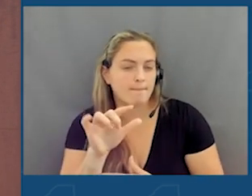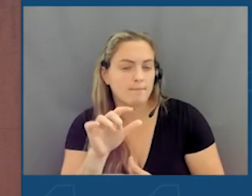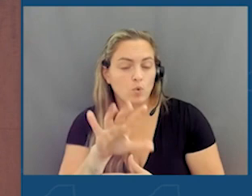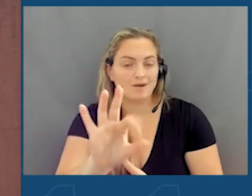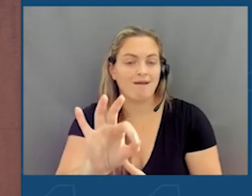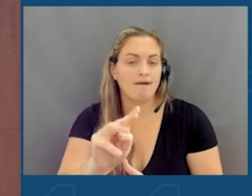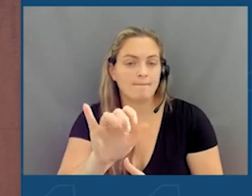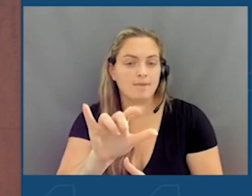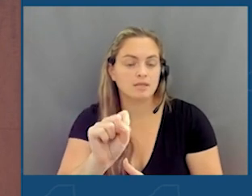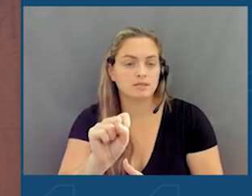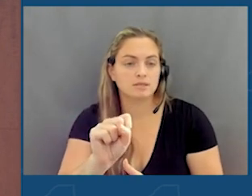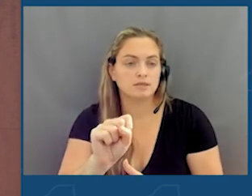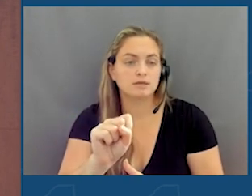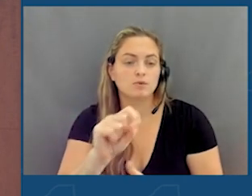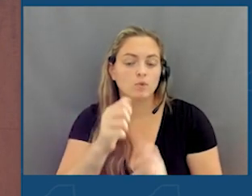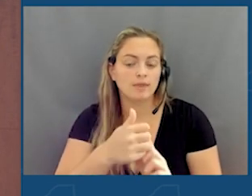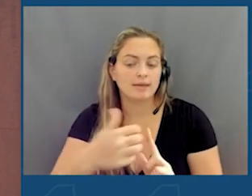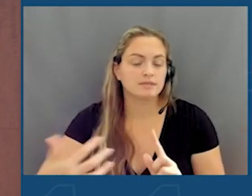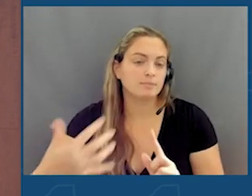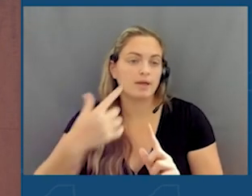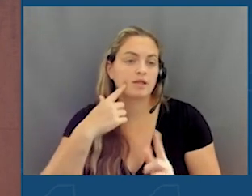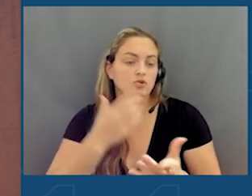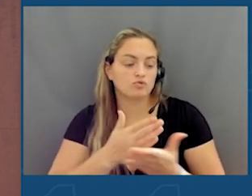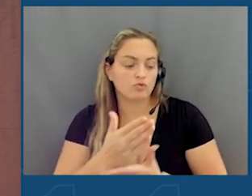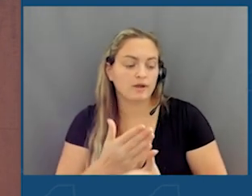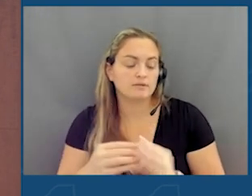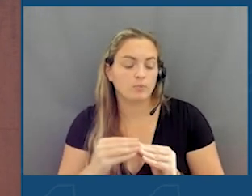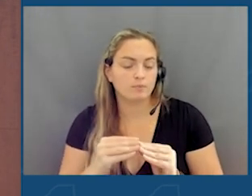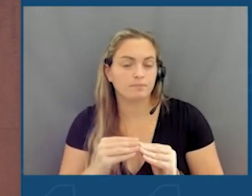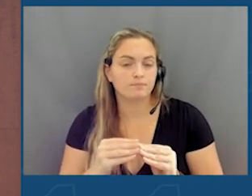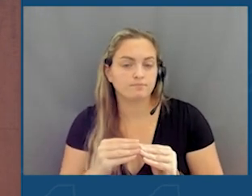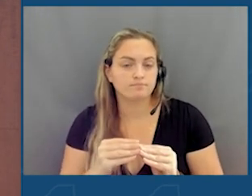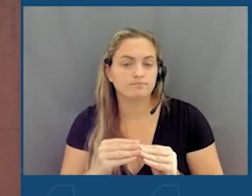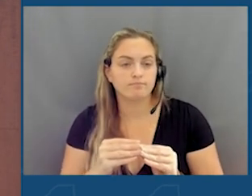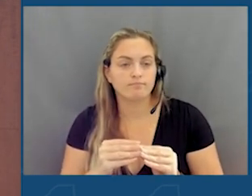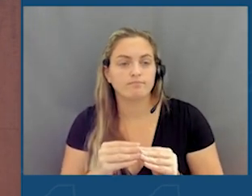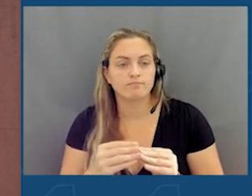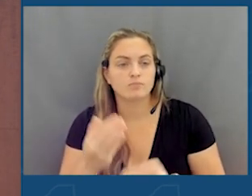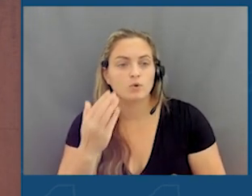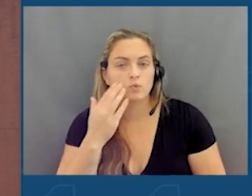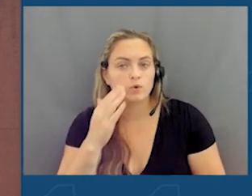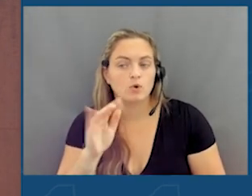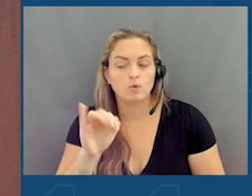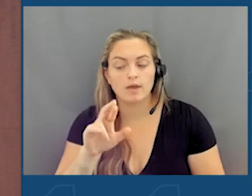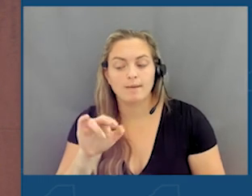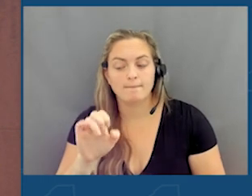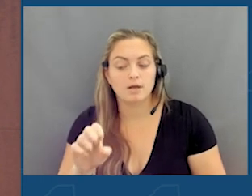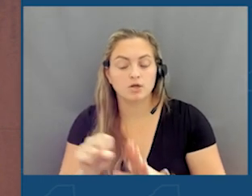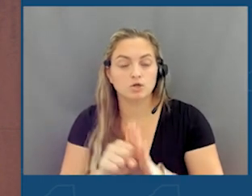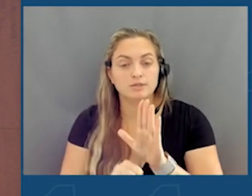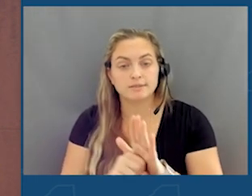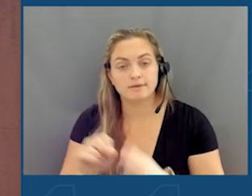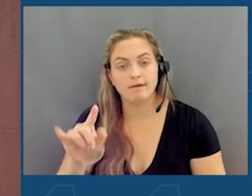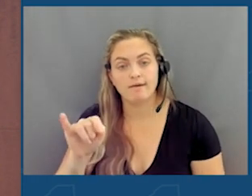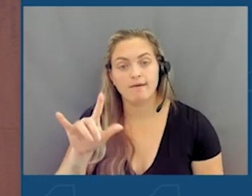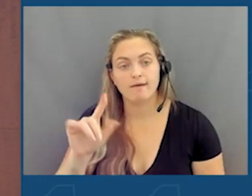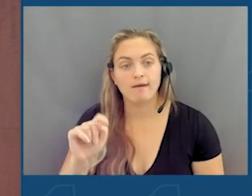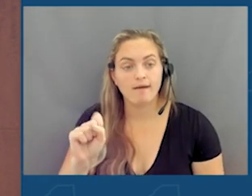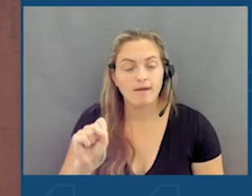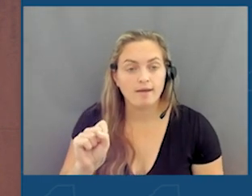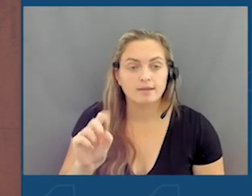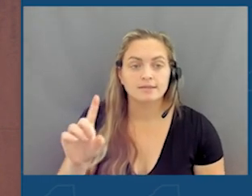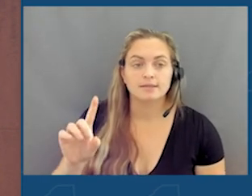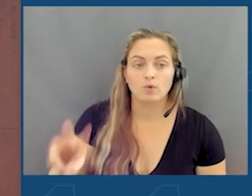help expand those rights even further. And we know that the Empire State acts when Washington,